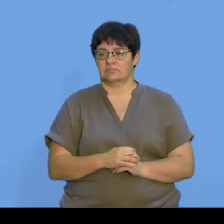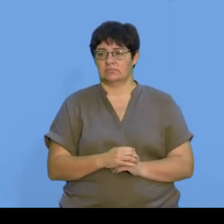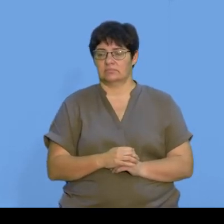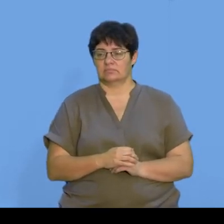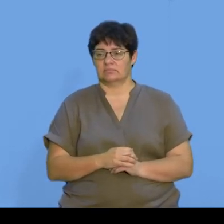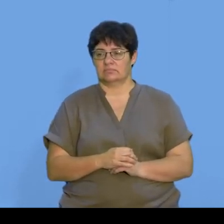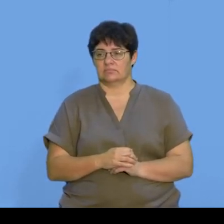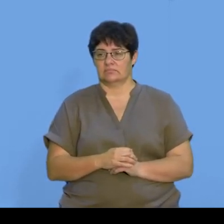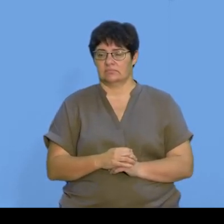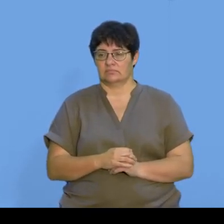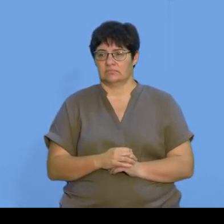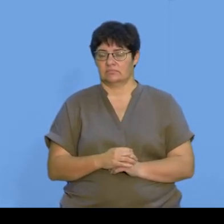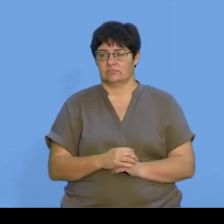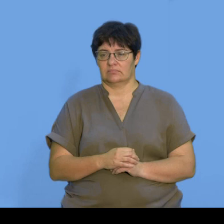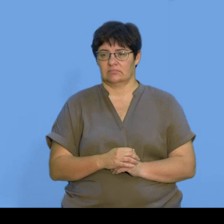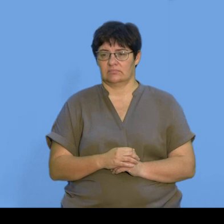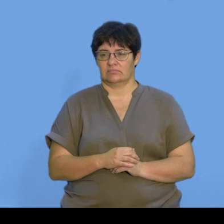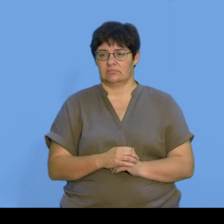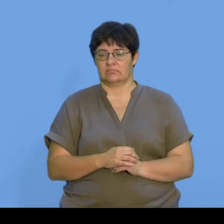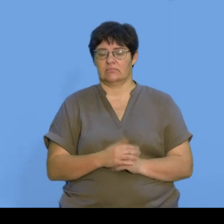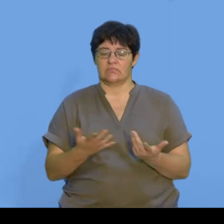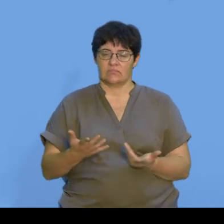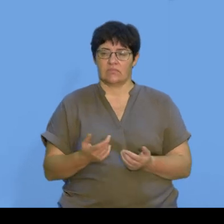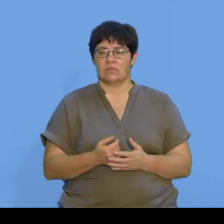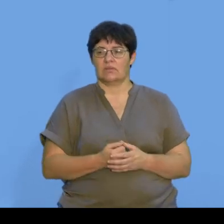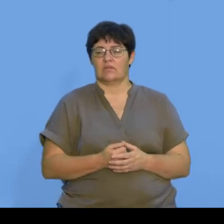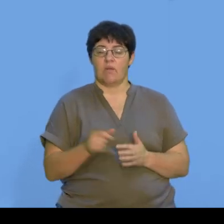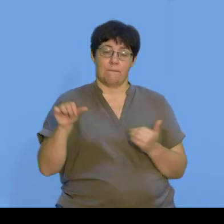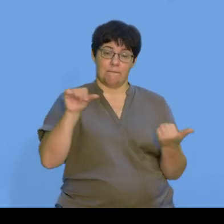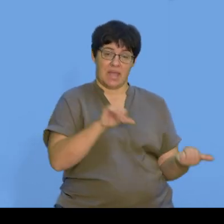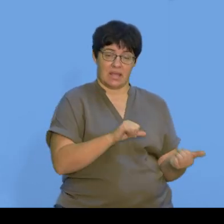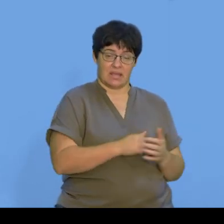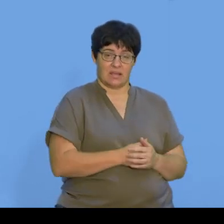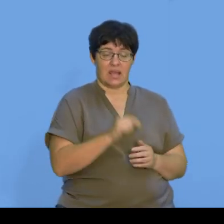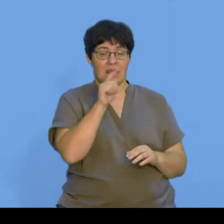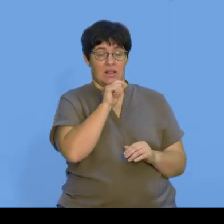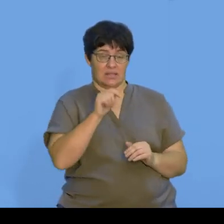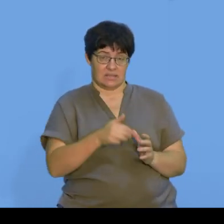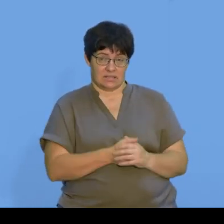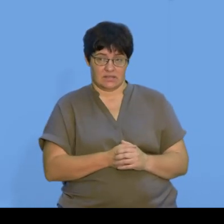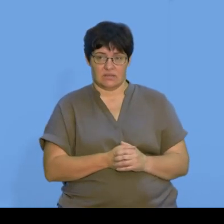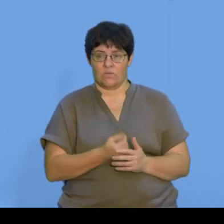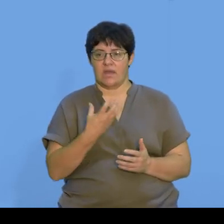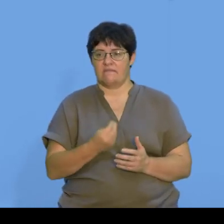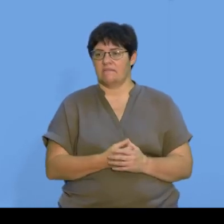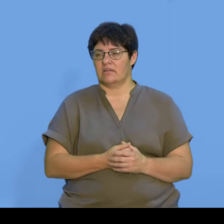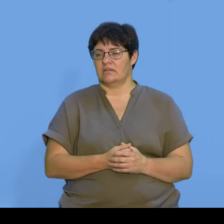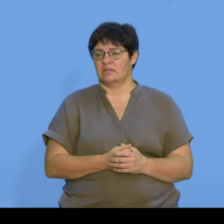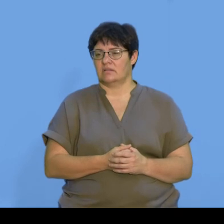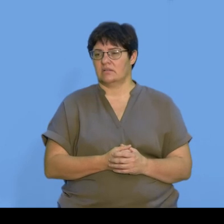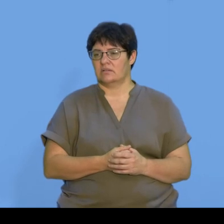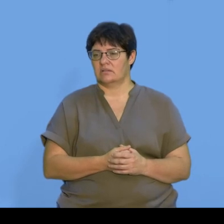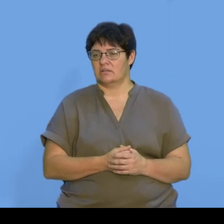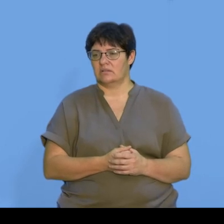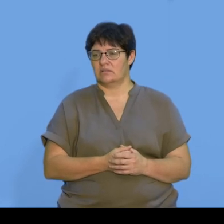0.79 divided by 0.79, right? Okay, so if we go back to our calculator, we